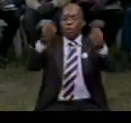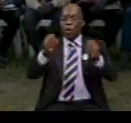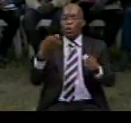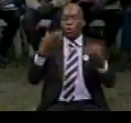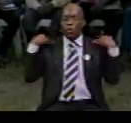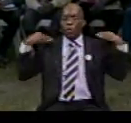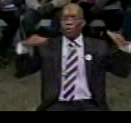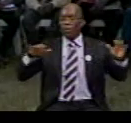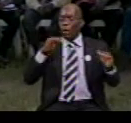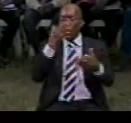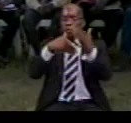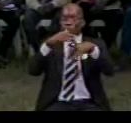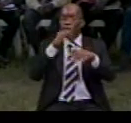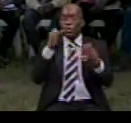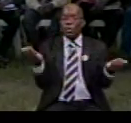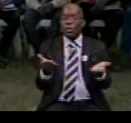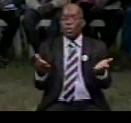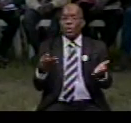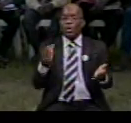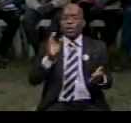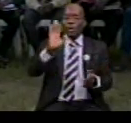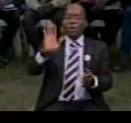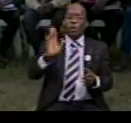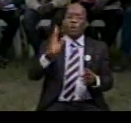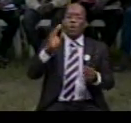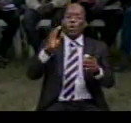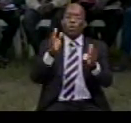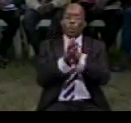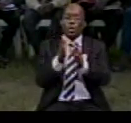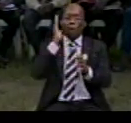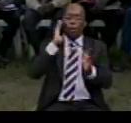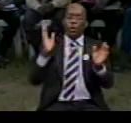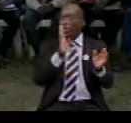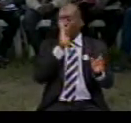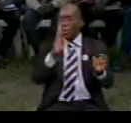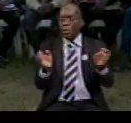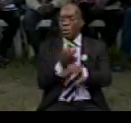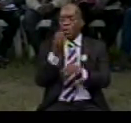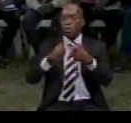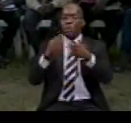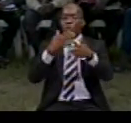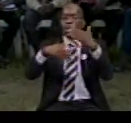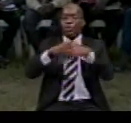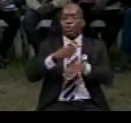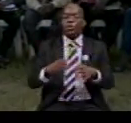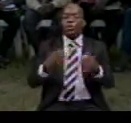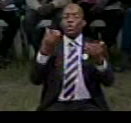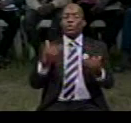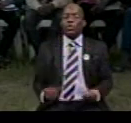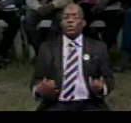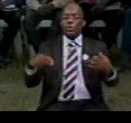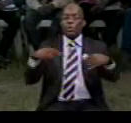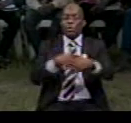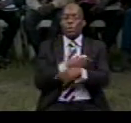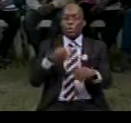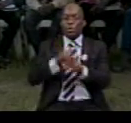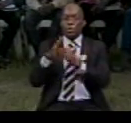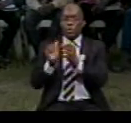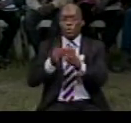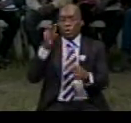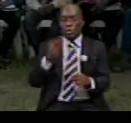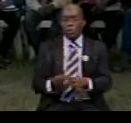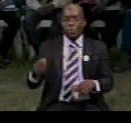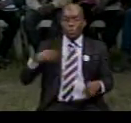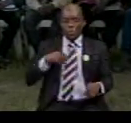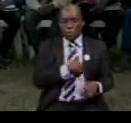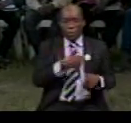Your prayers will be taken to heaven today in the name of Jesus Christ. We also want to thank God because